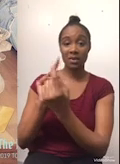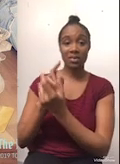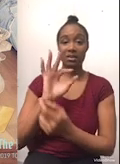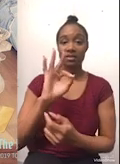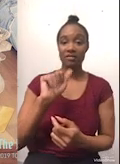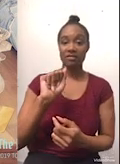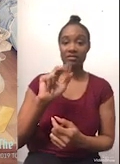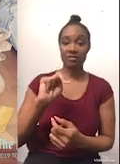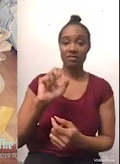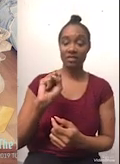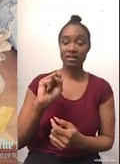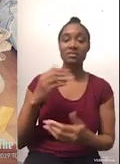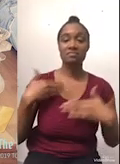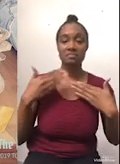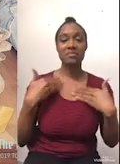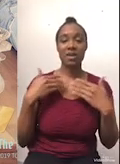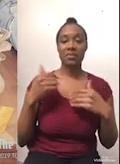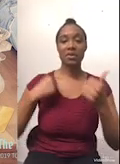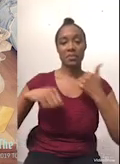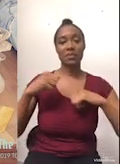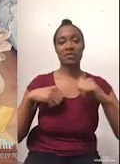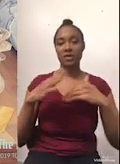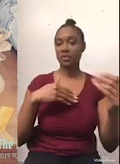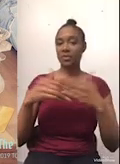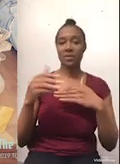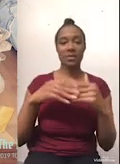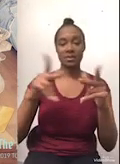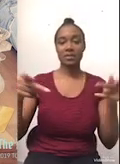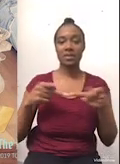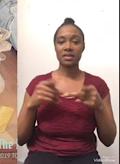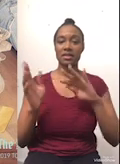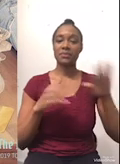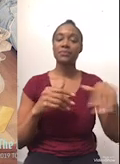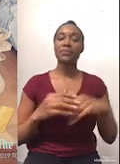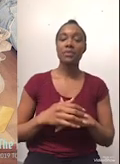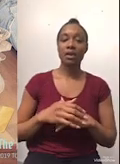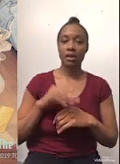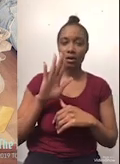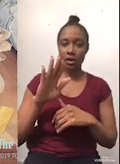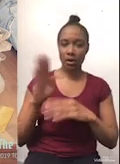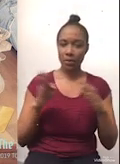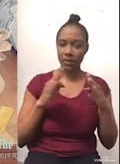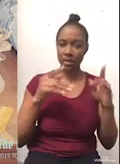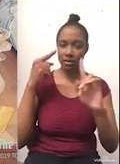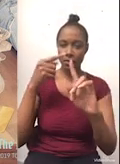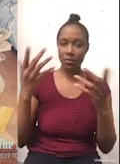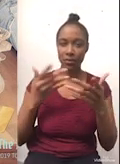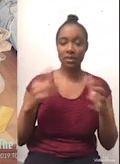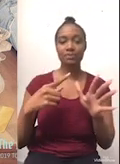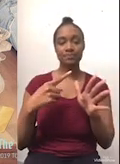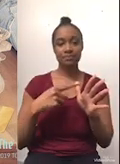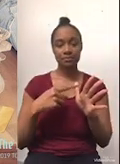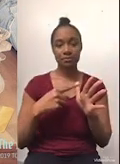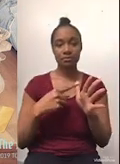Please let us know about your plans and goals for the future. Chimu, we want to become a group that